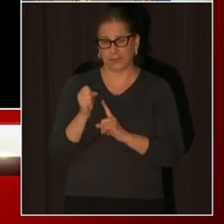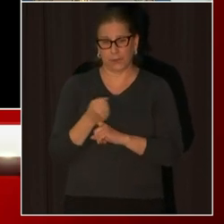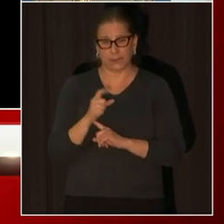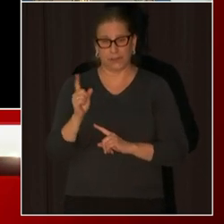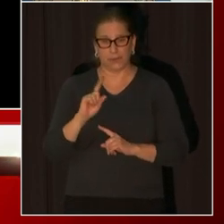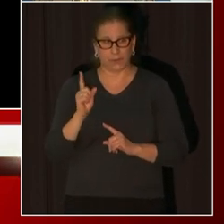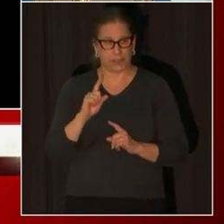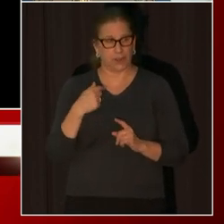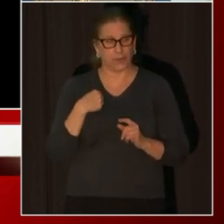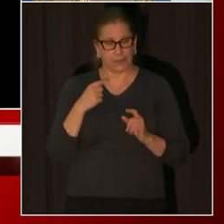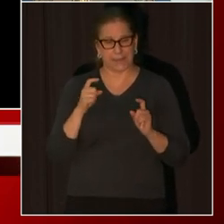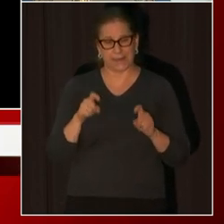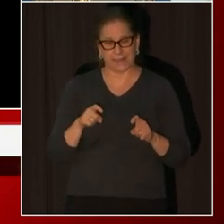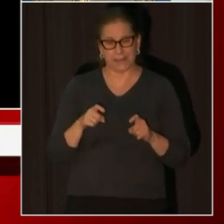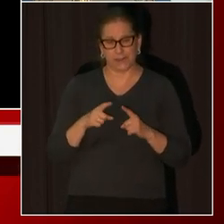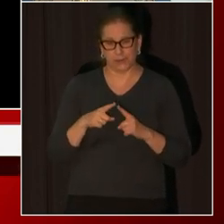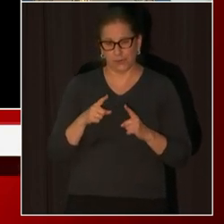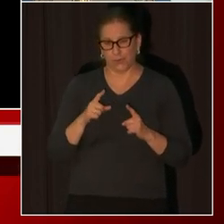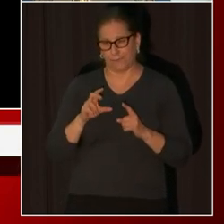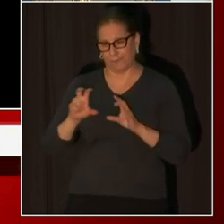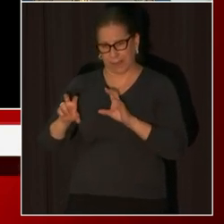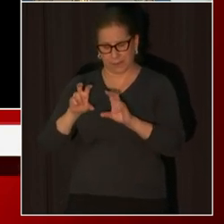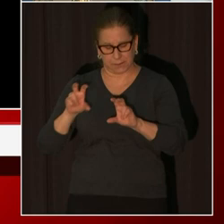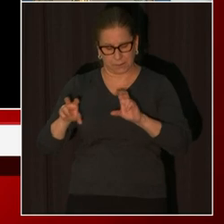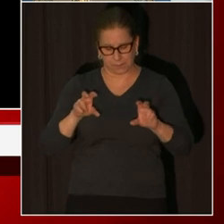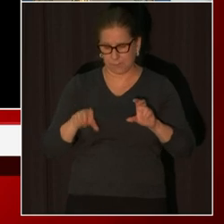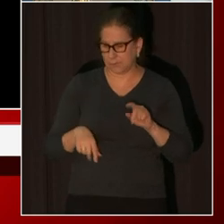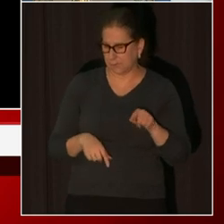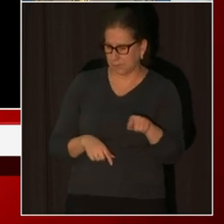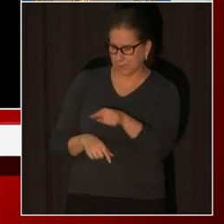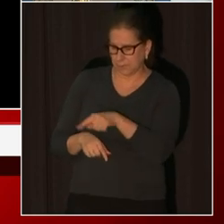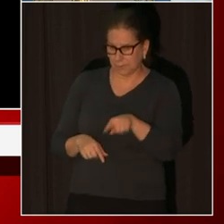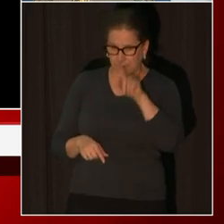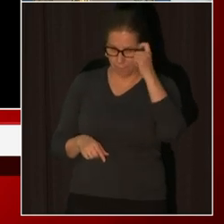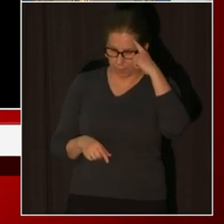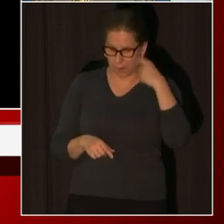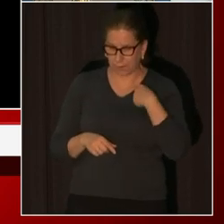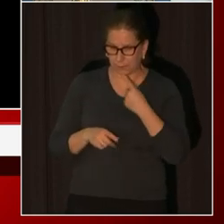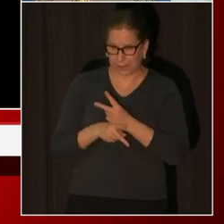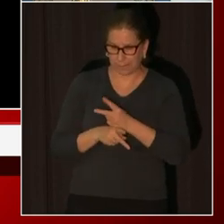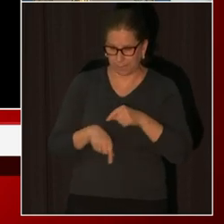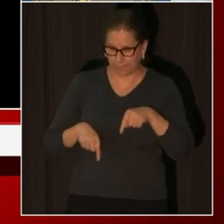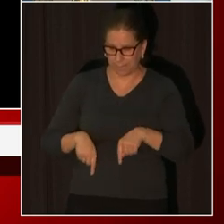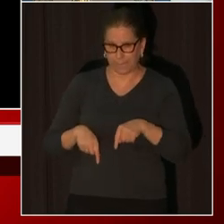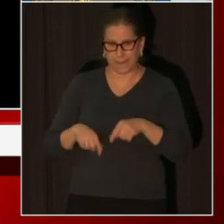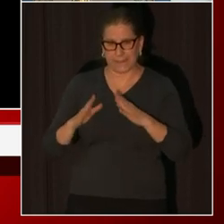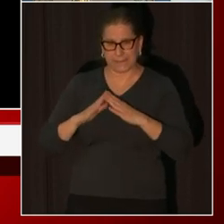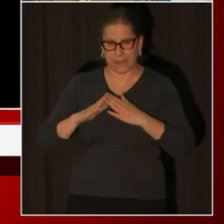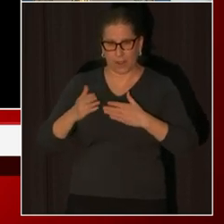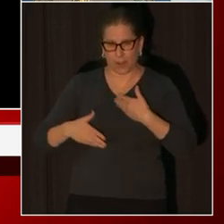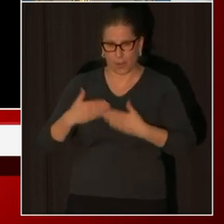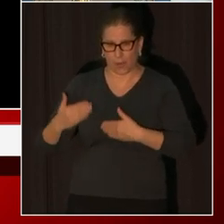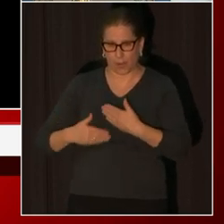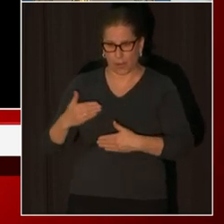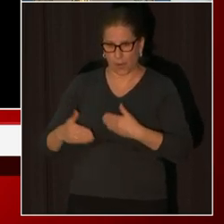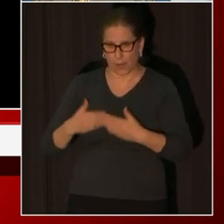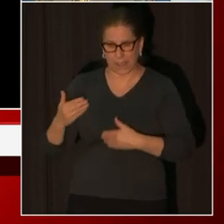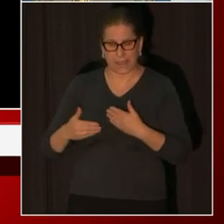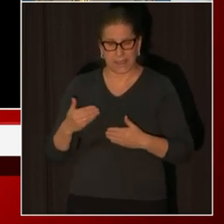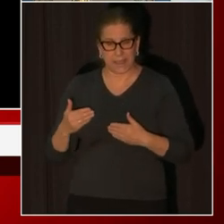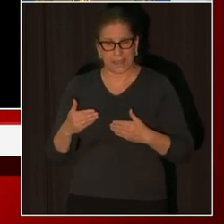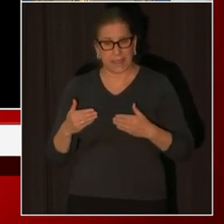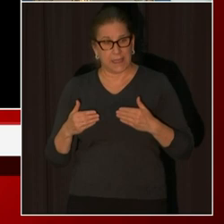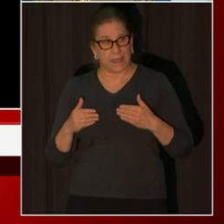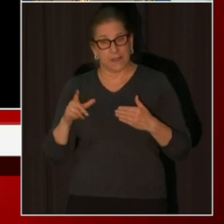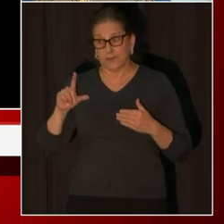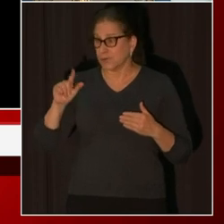our government going. But if those indicators changed, even in this budget proposal in 21, we can come back and